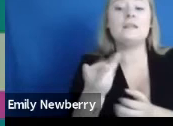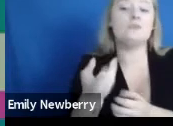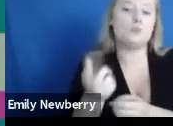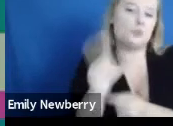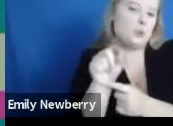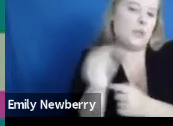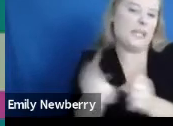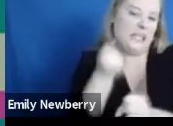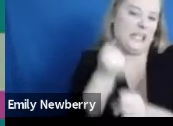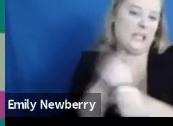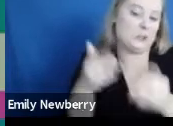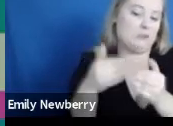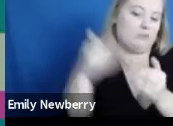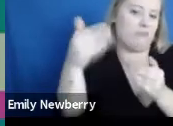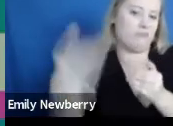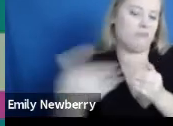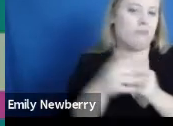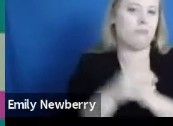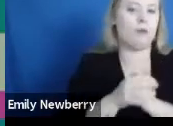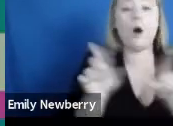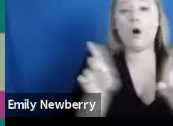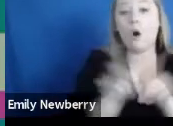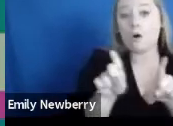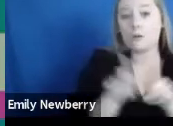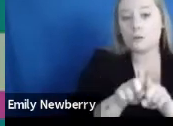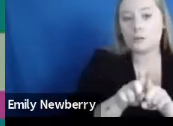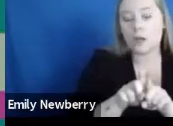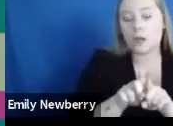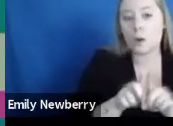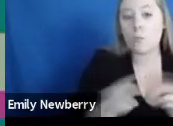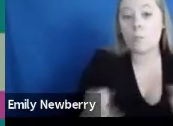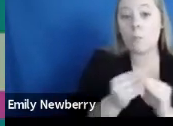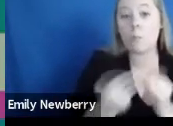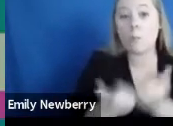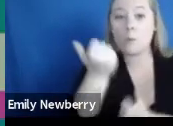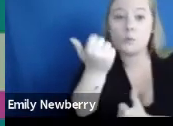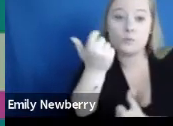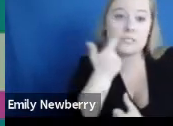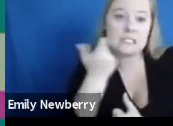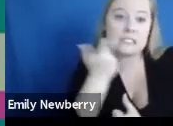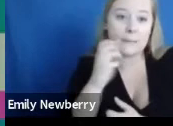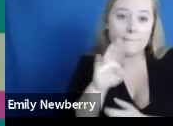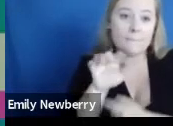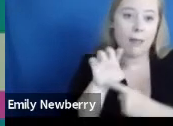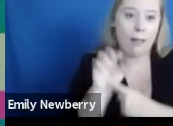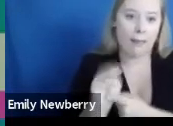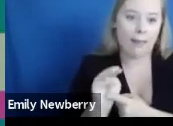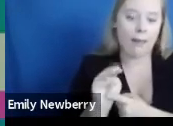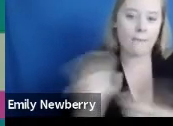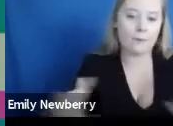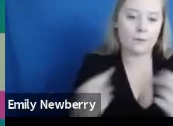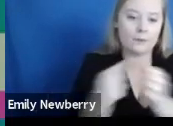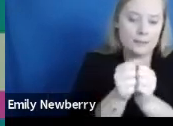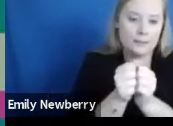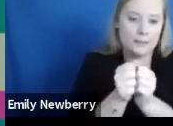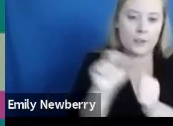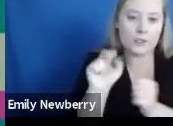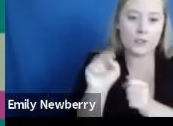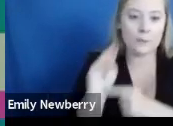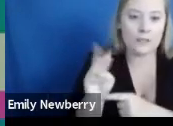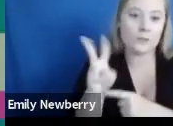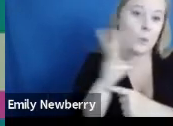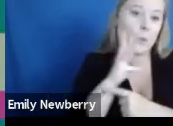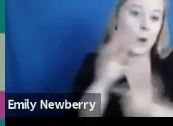years. In addition, more recently than that, the BLM has put together a New Mexico water